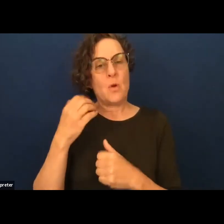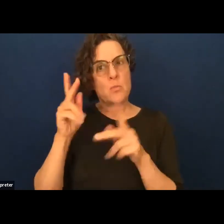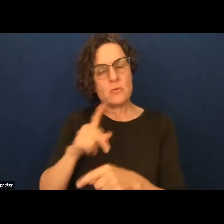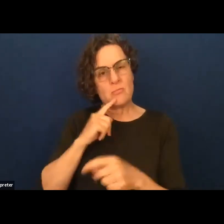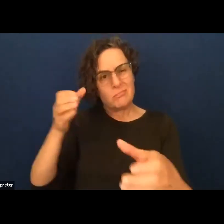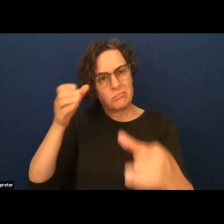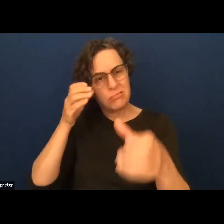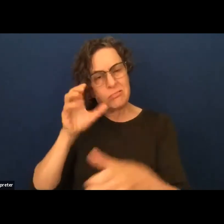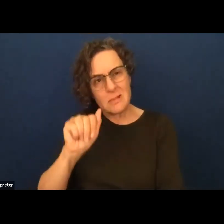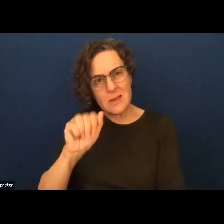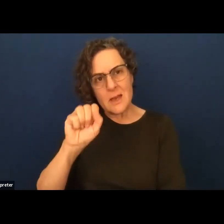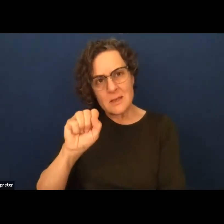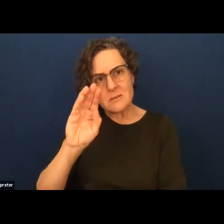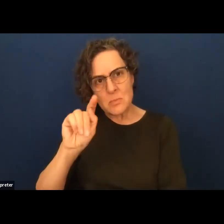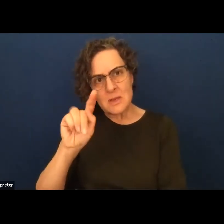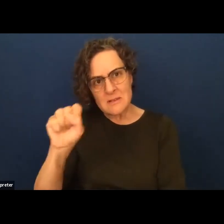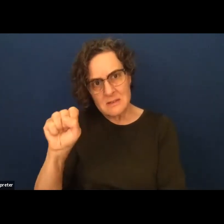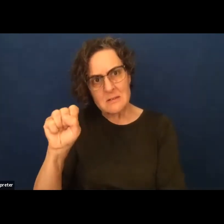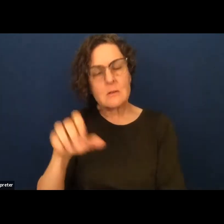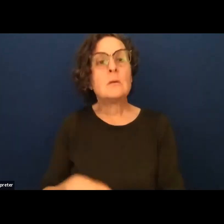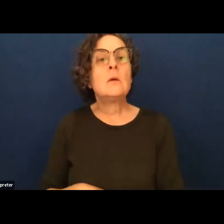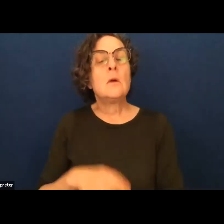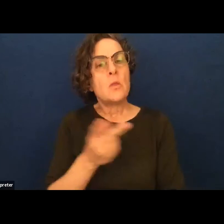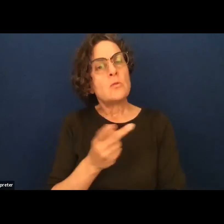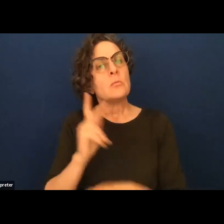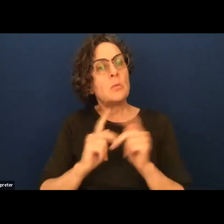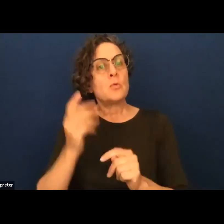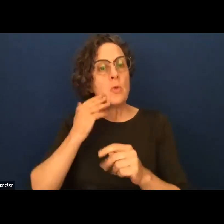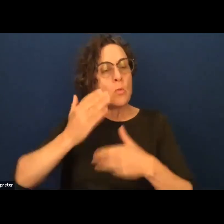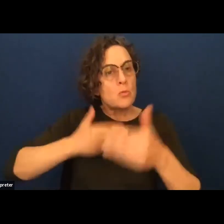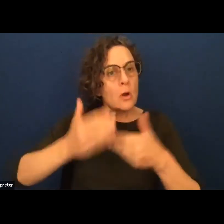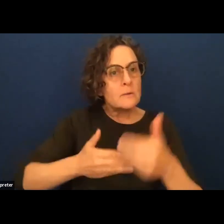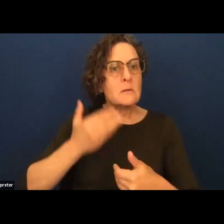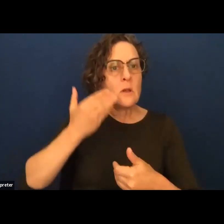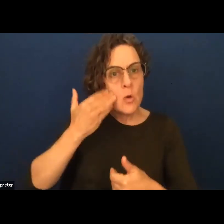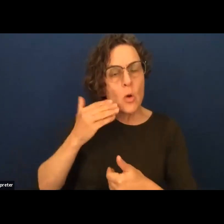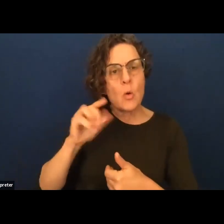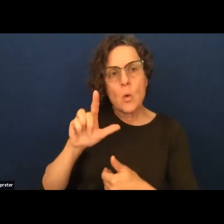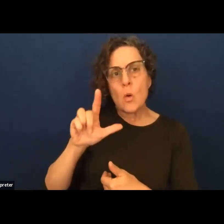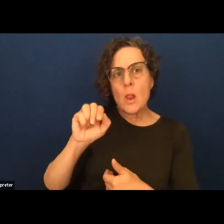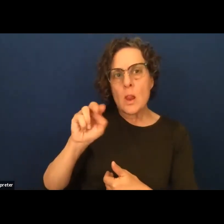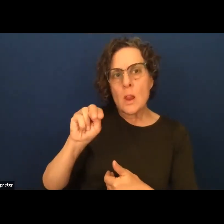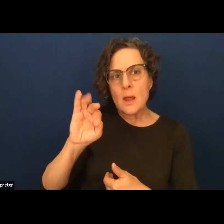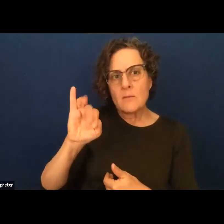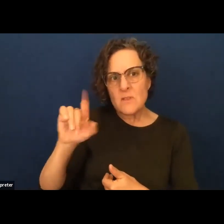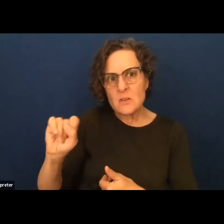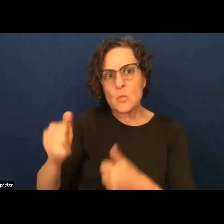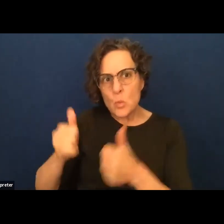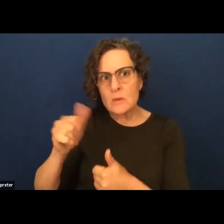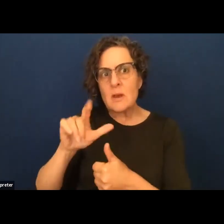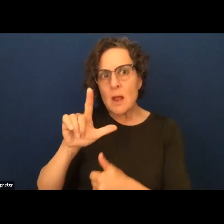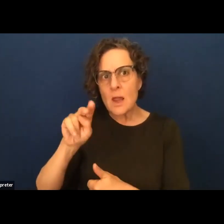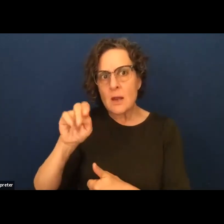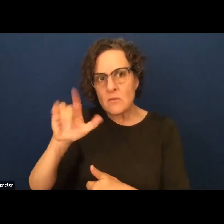on site, and they will know the process. They also know what landfills everything needs to go to and make sure